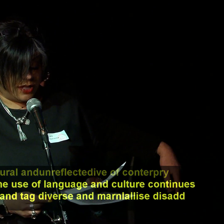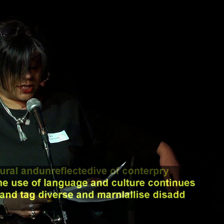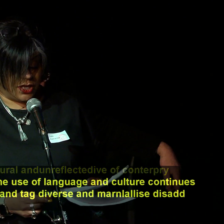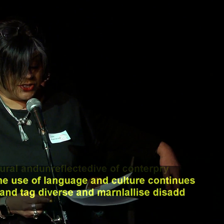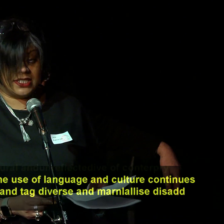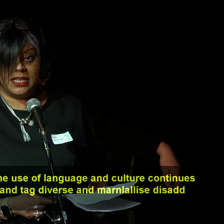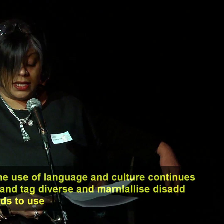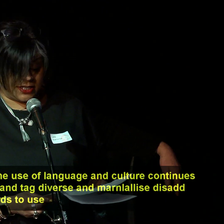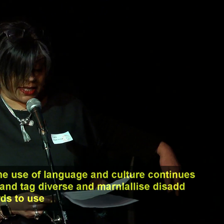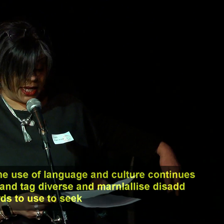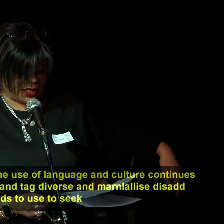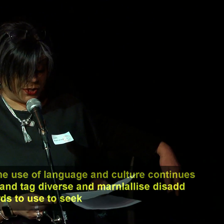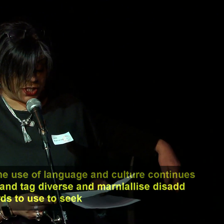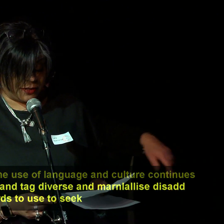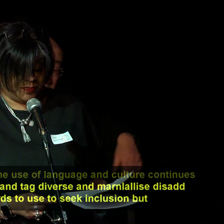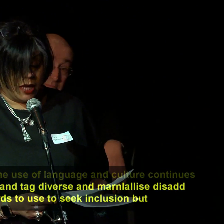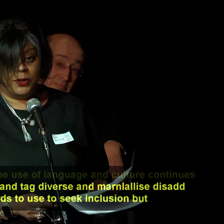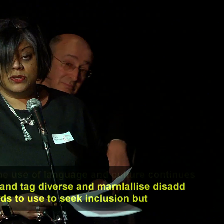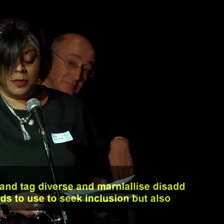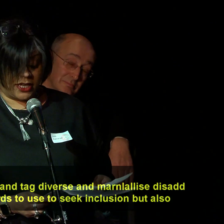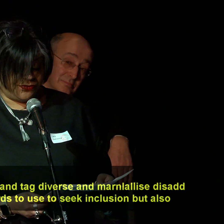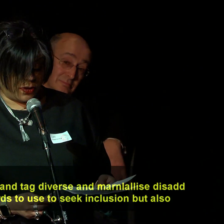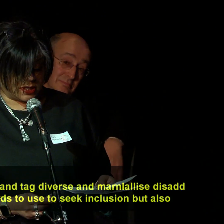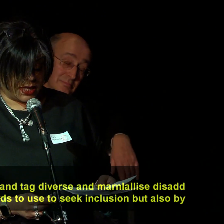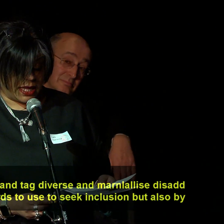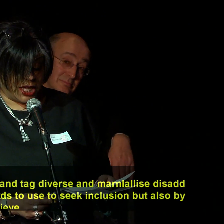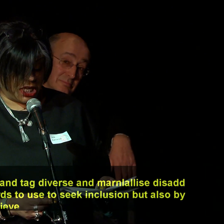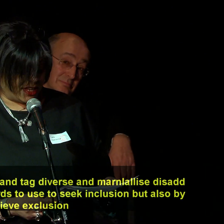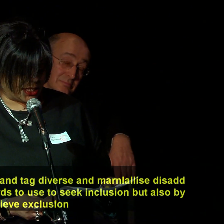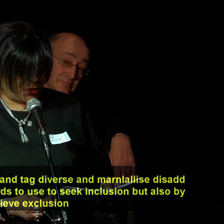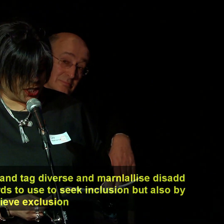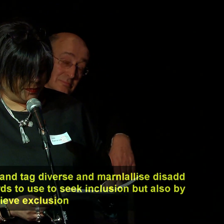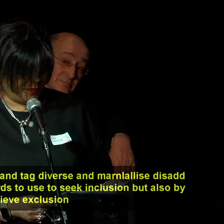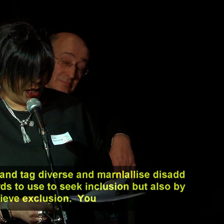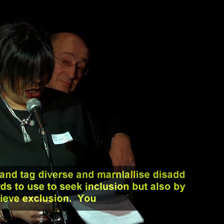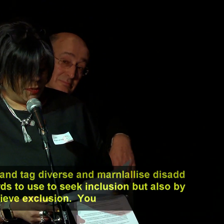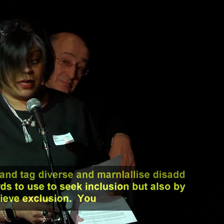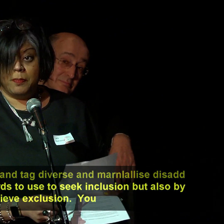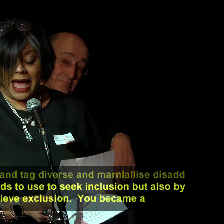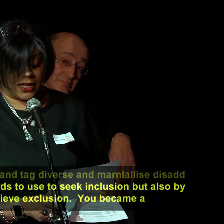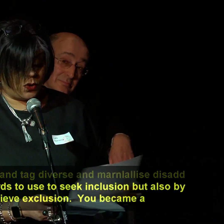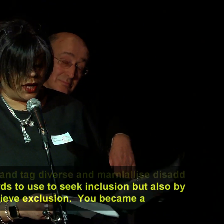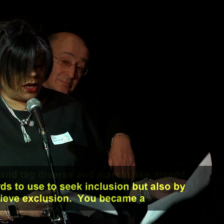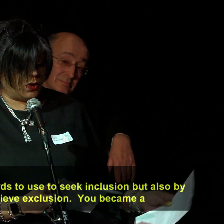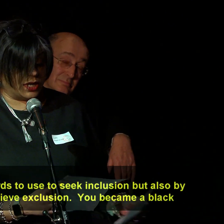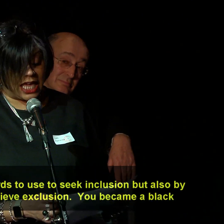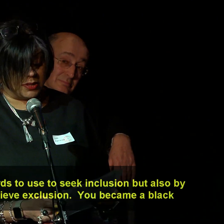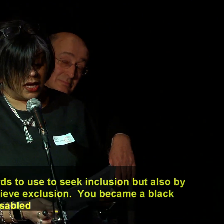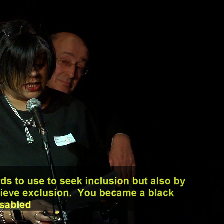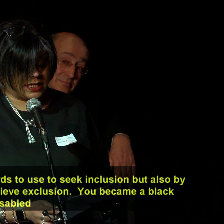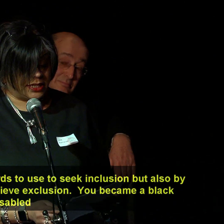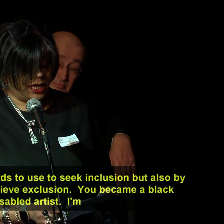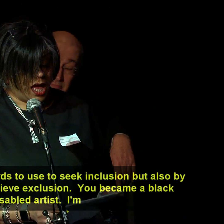are words that are used to seek inclusion, but also by default achieve exclusion. You become a black, queer or